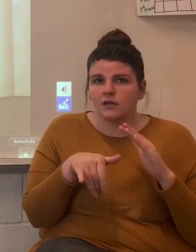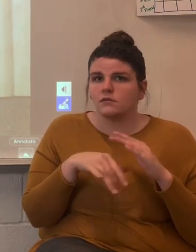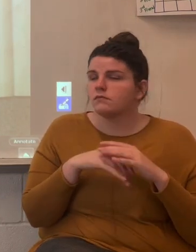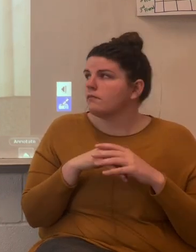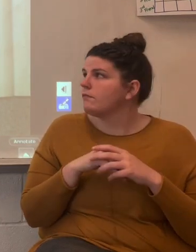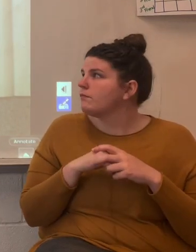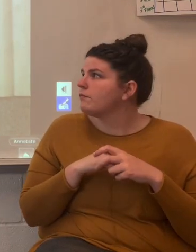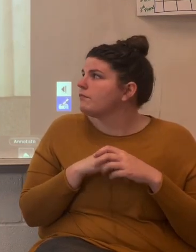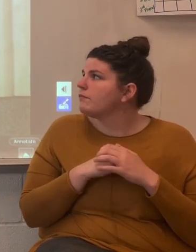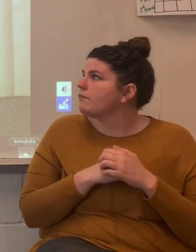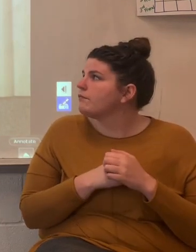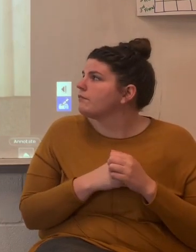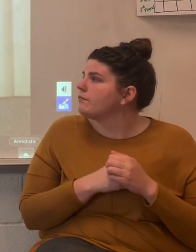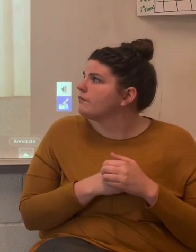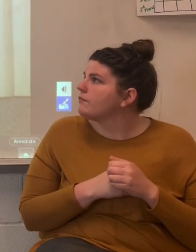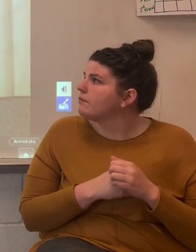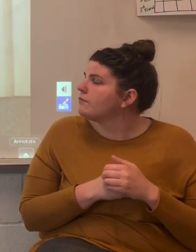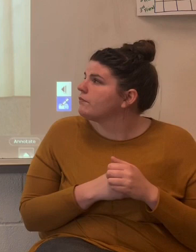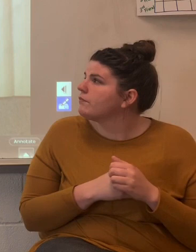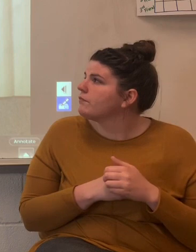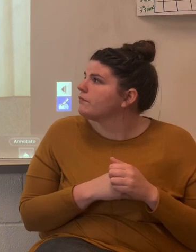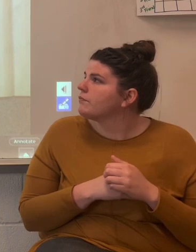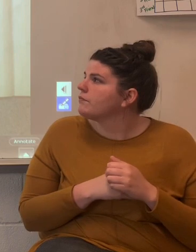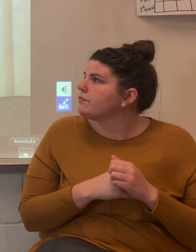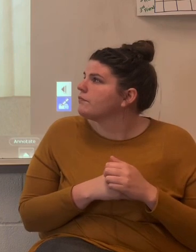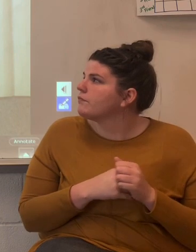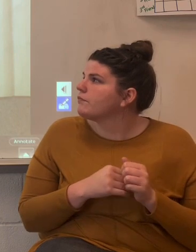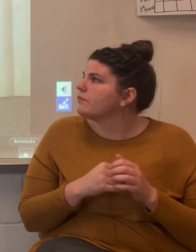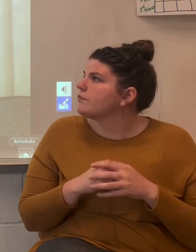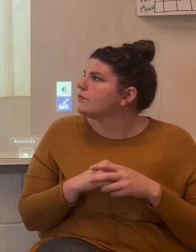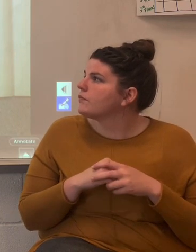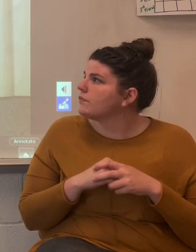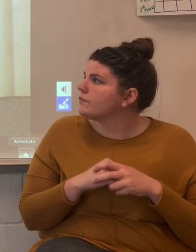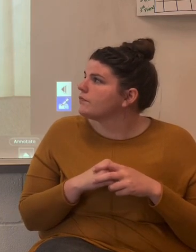into 71 one time.